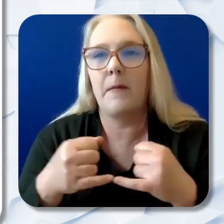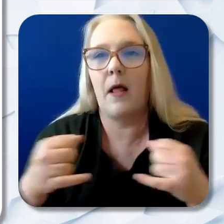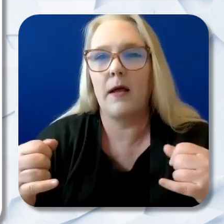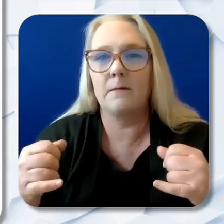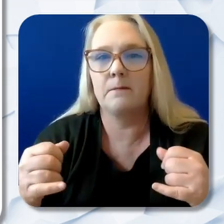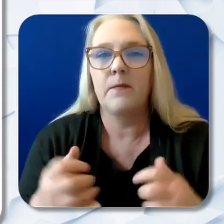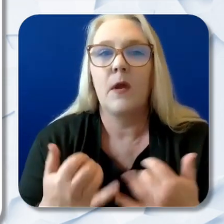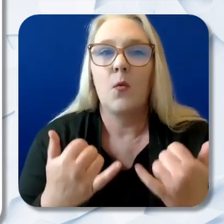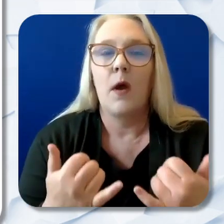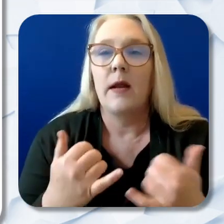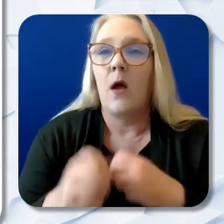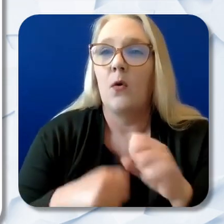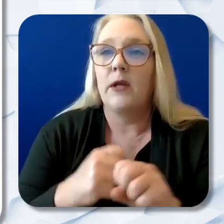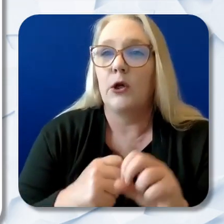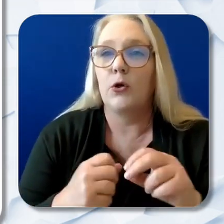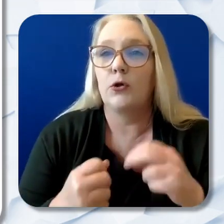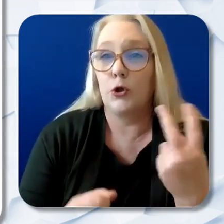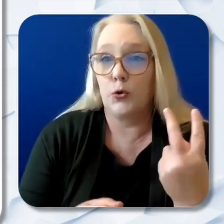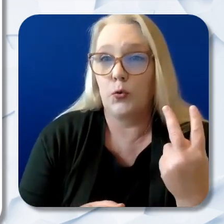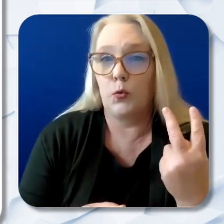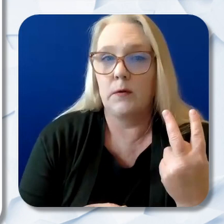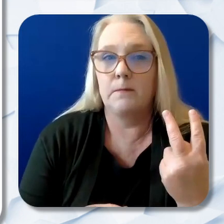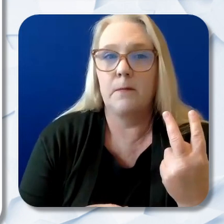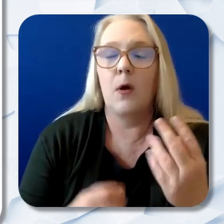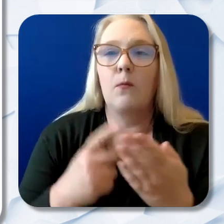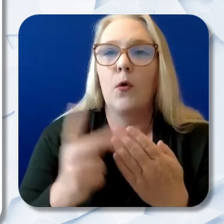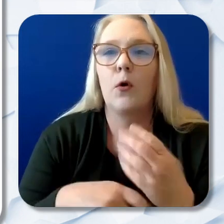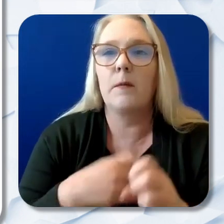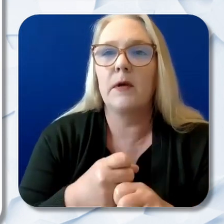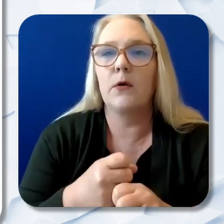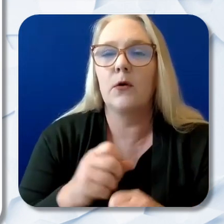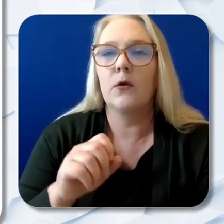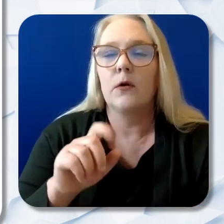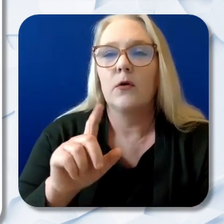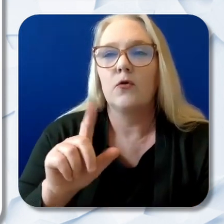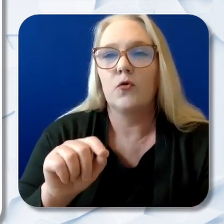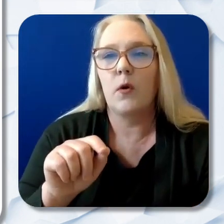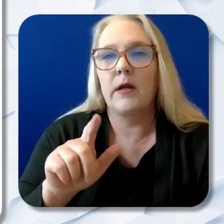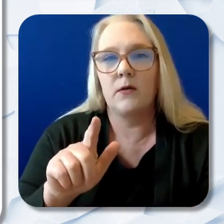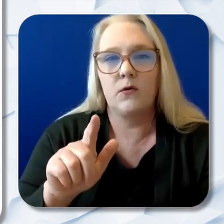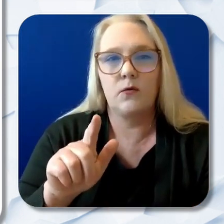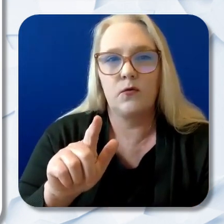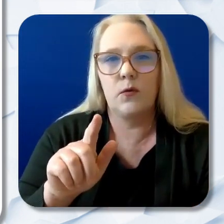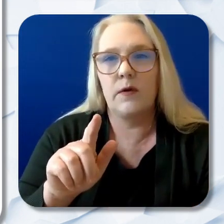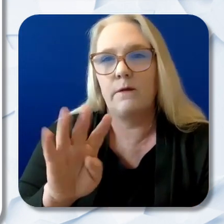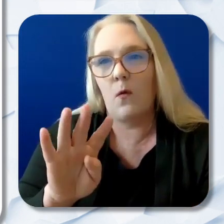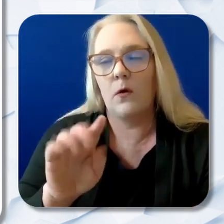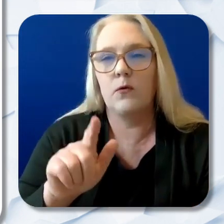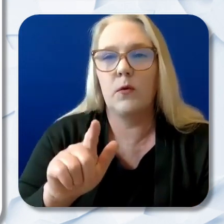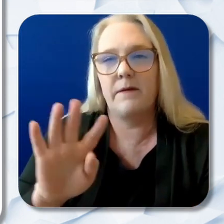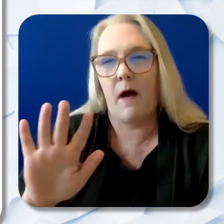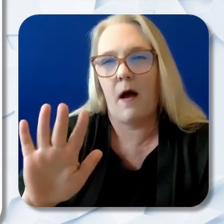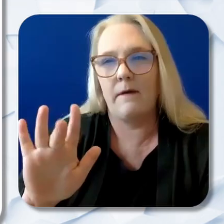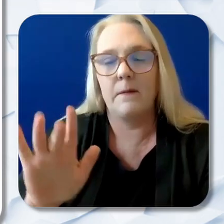We're currently on year 2, program year 2024-25, where 15% of CSPP must have